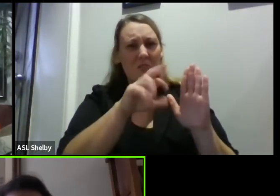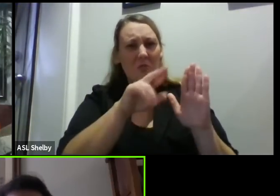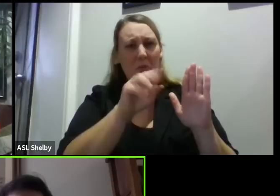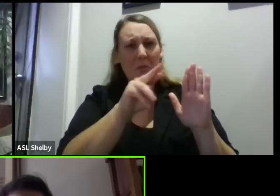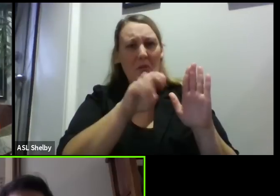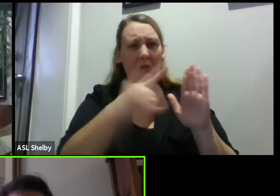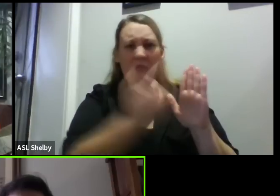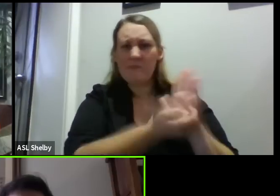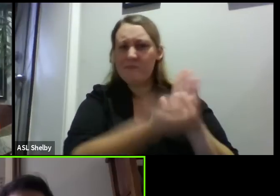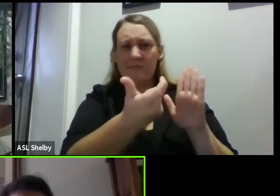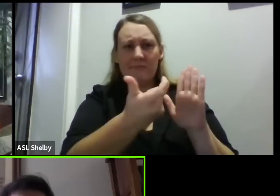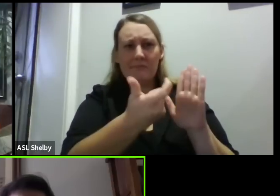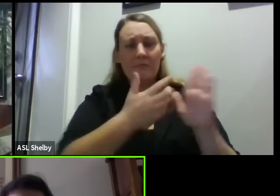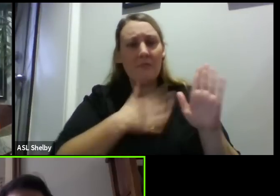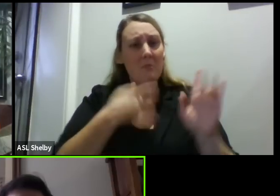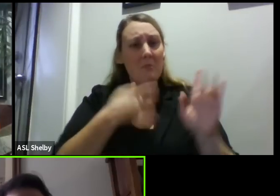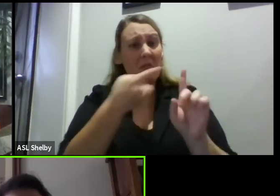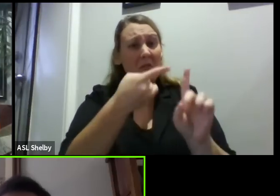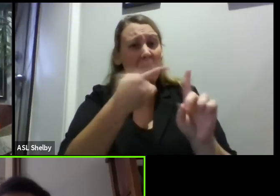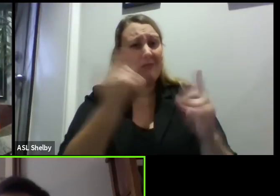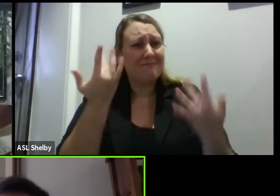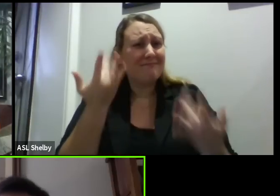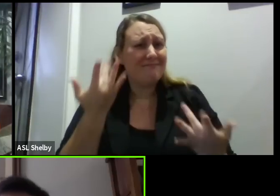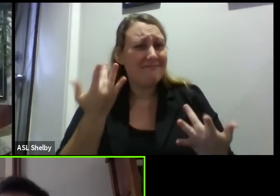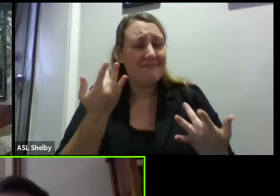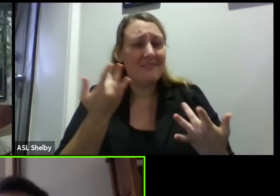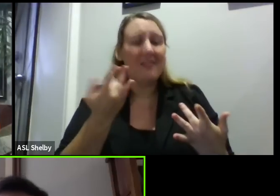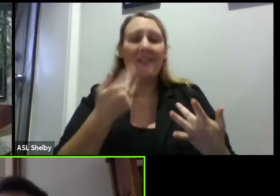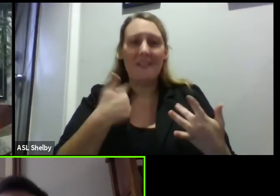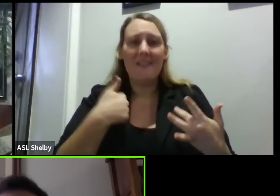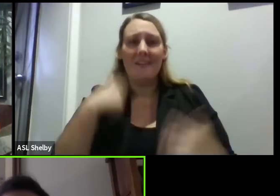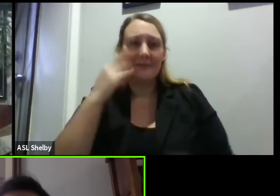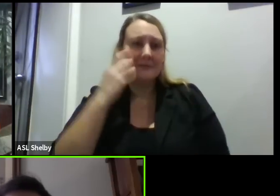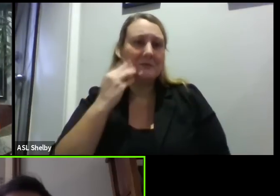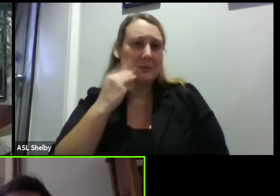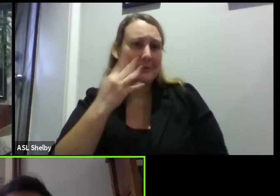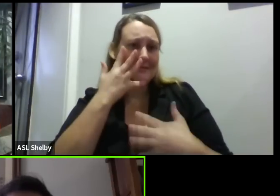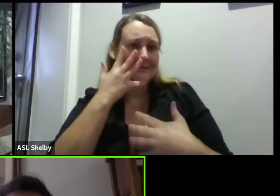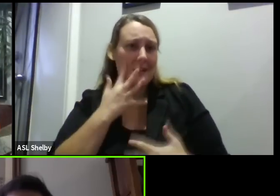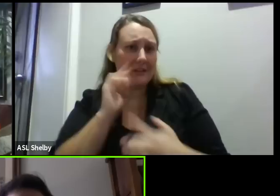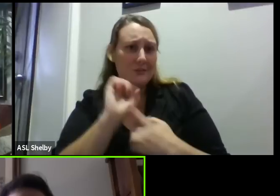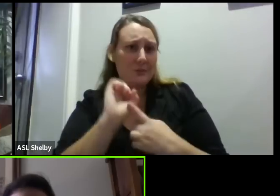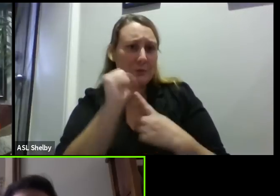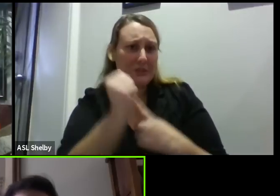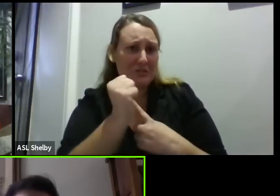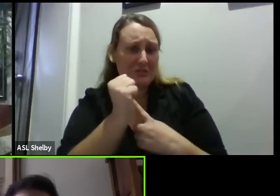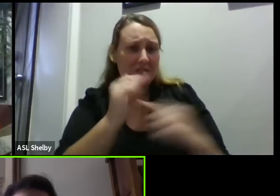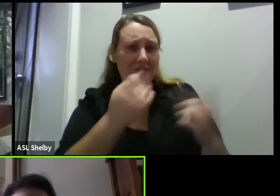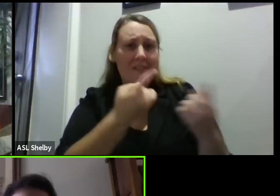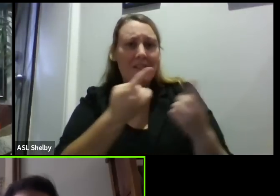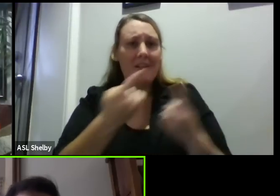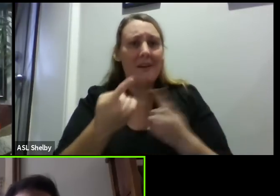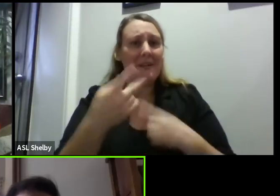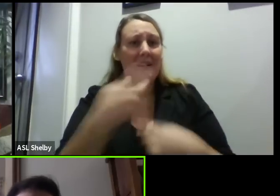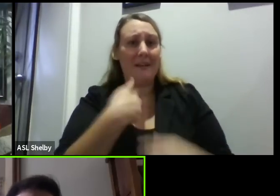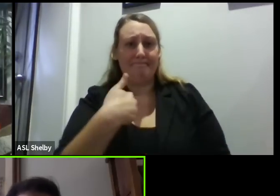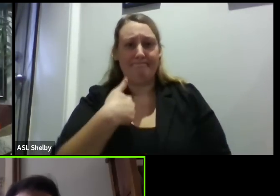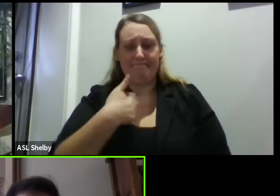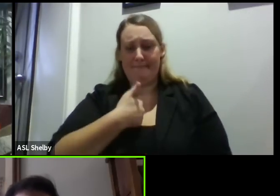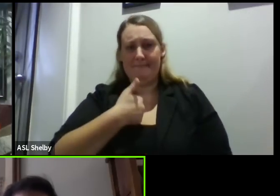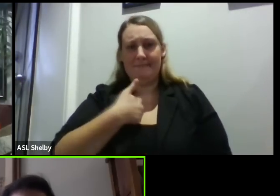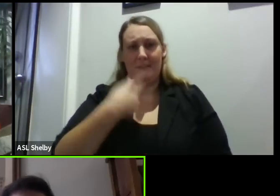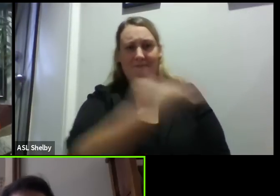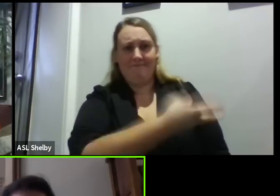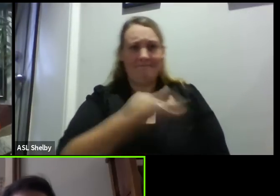of a very sad situation. I was actually kidnapped by someone who sold me into the sex